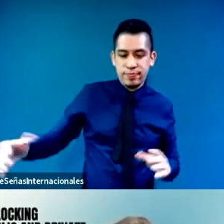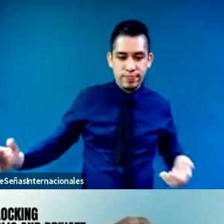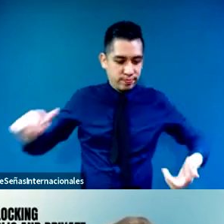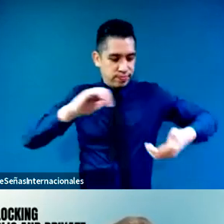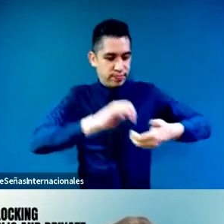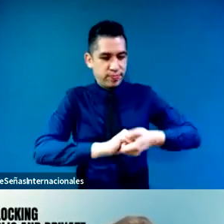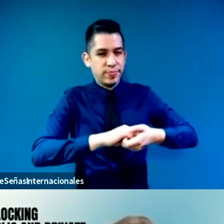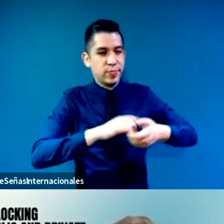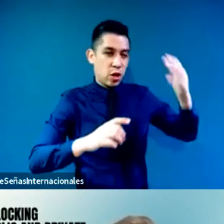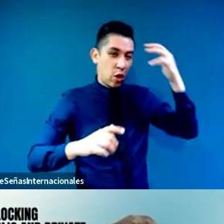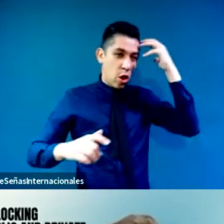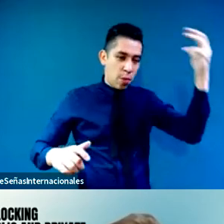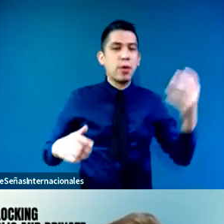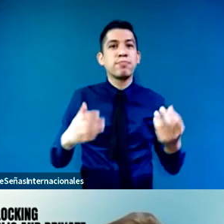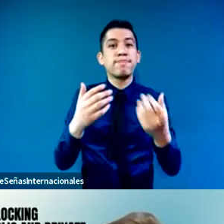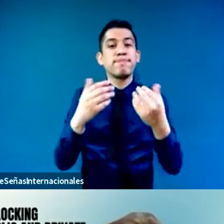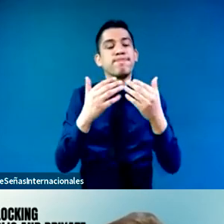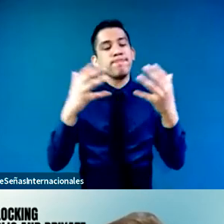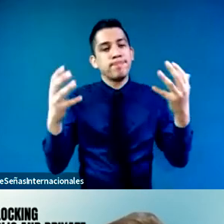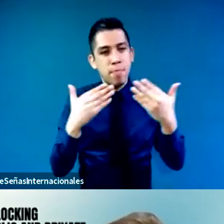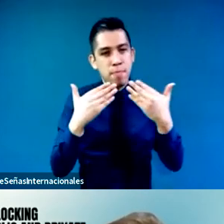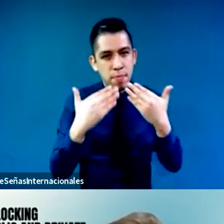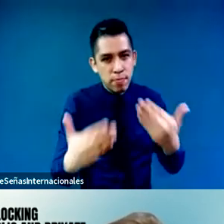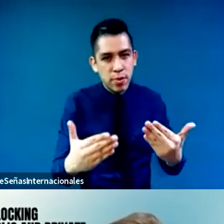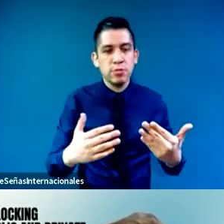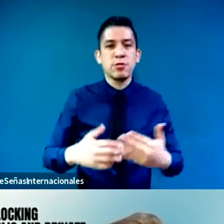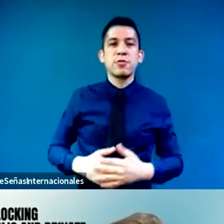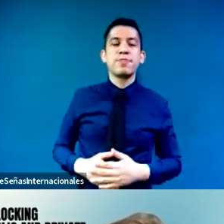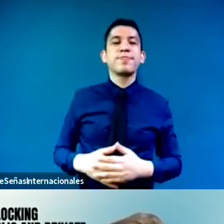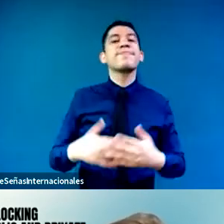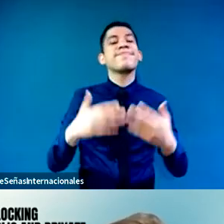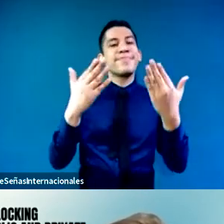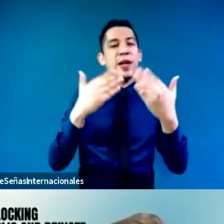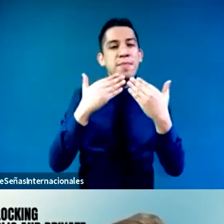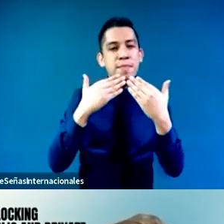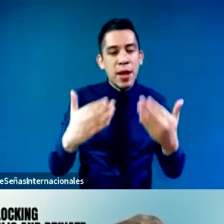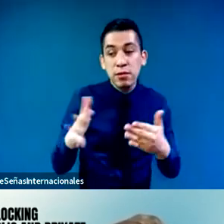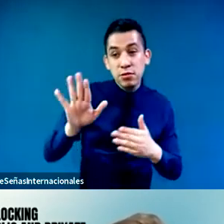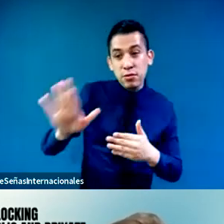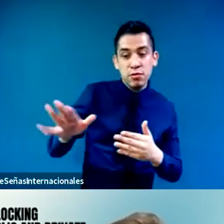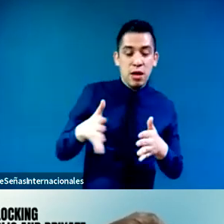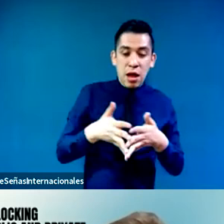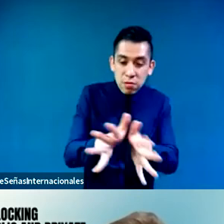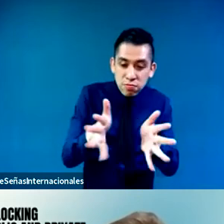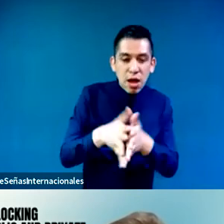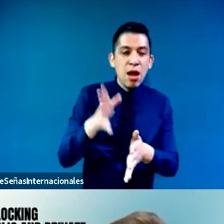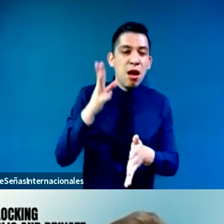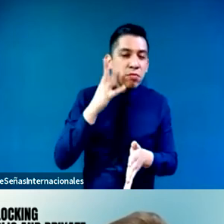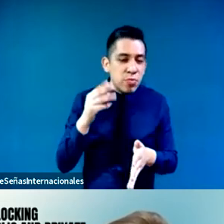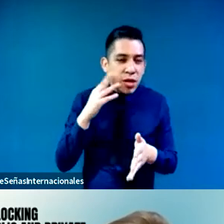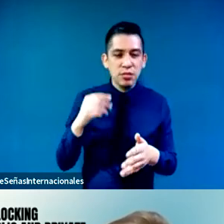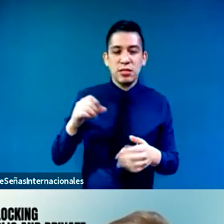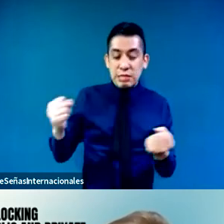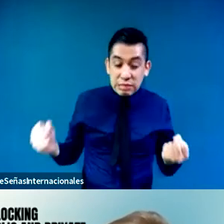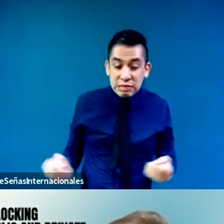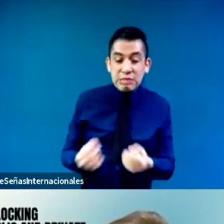Many thanks to Ms. Stressler for sharing her experiences, efforts, and achievements. Participants, dear participants,